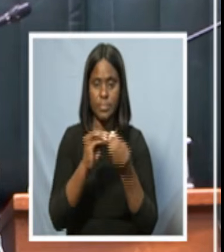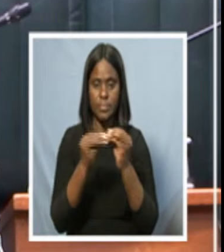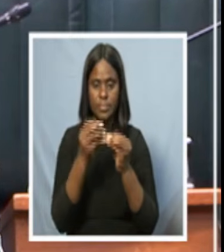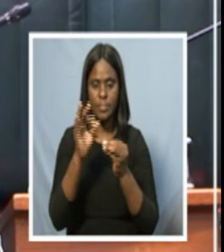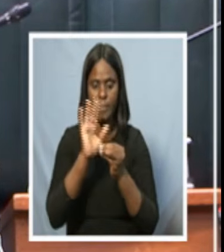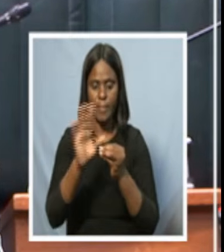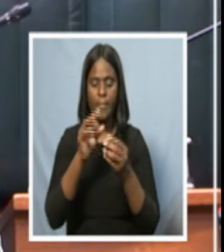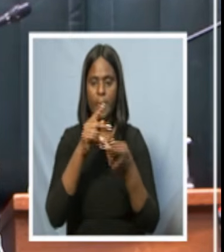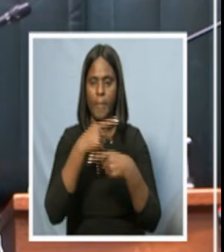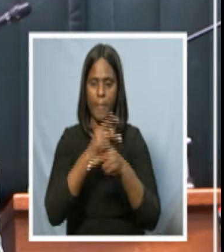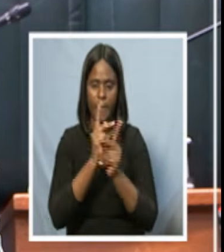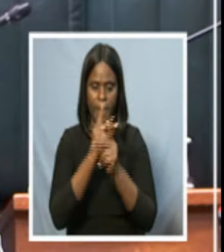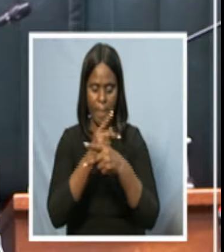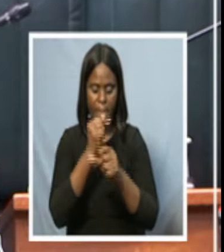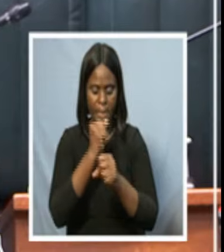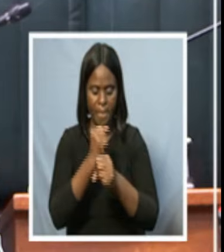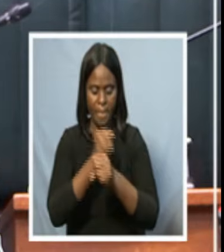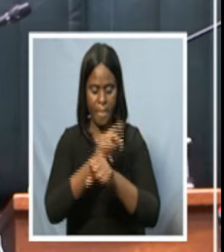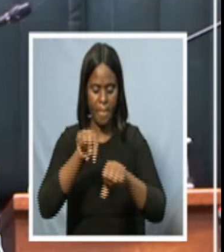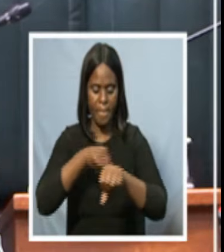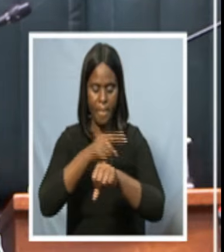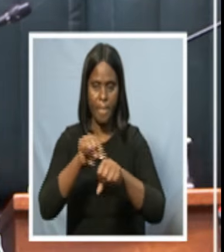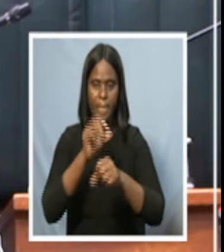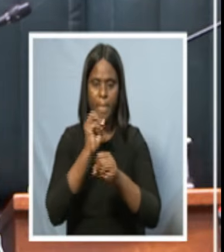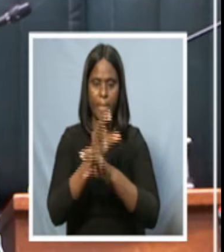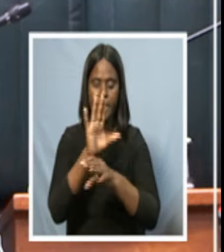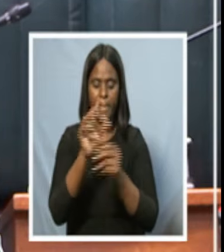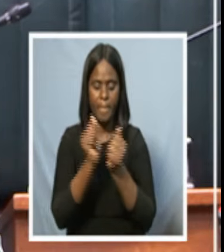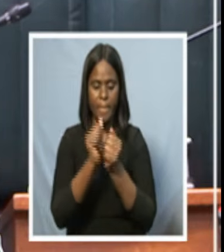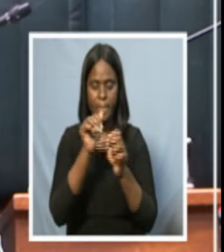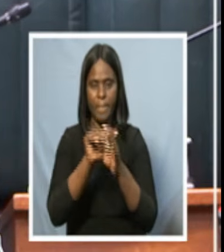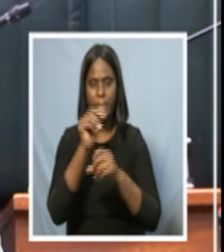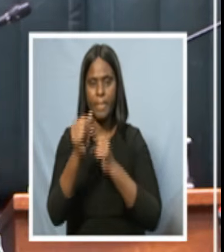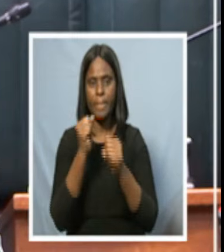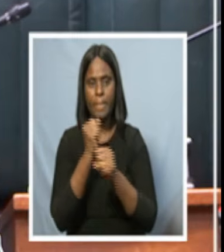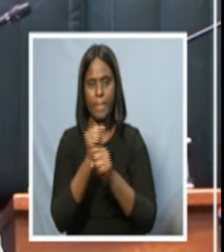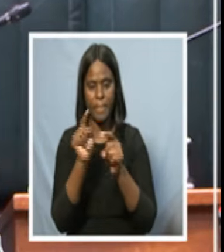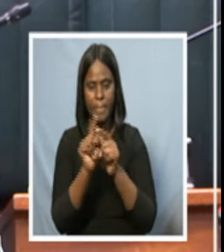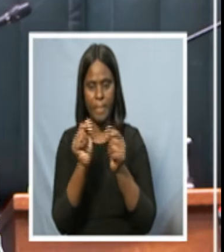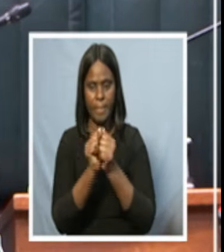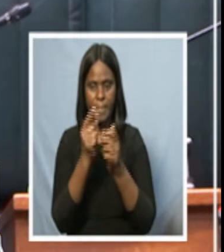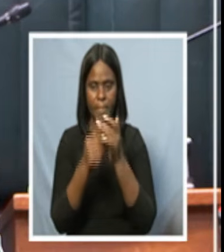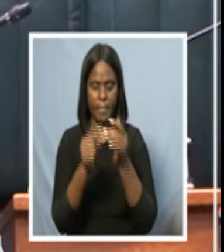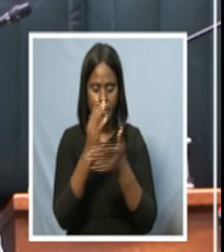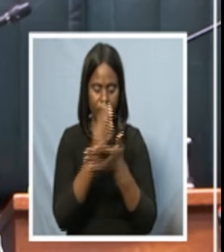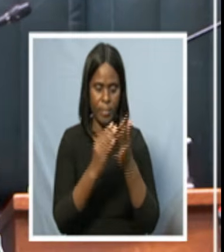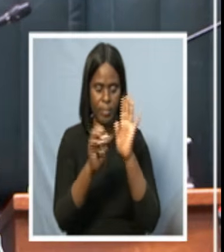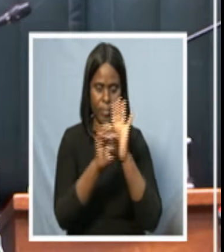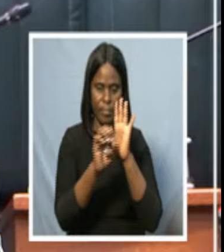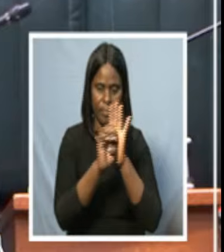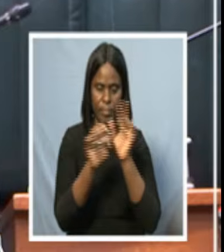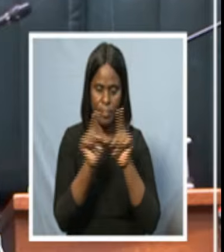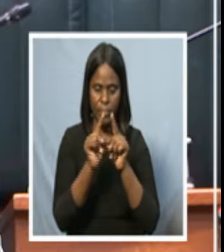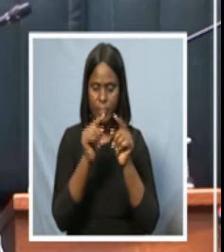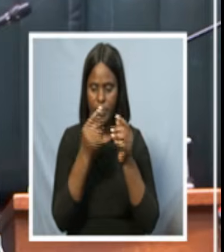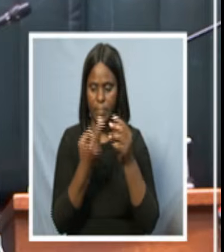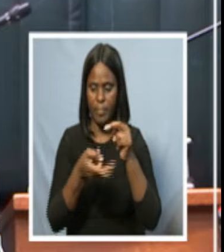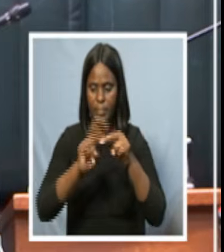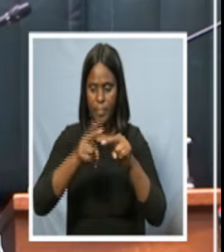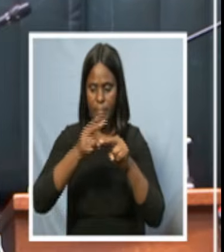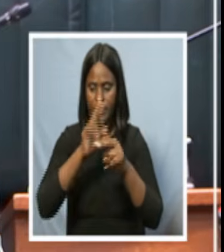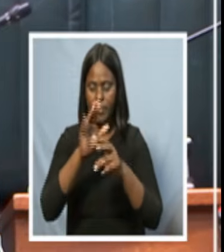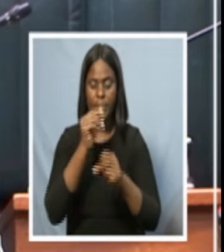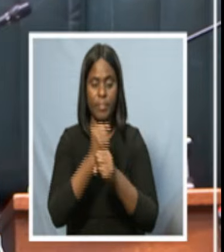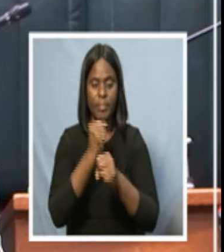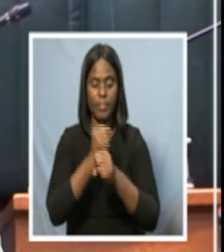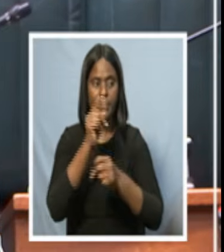of productive working hours available within the year and in certain instances leads to increased